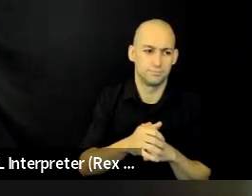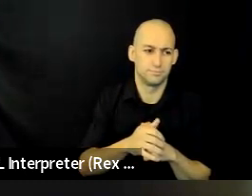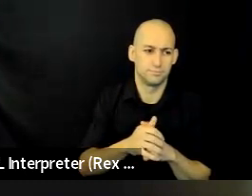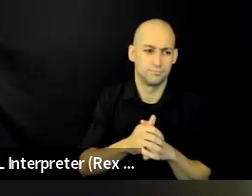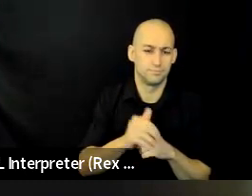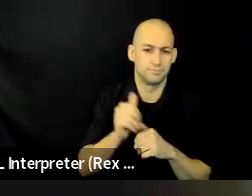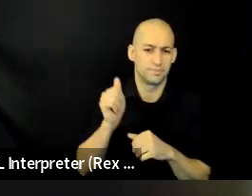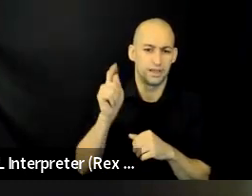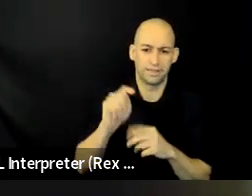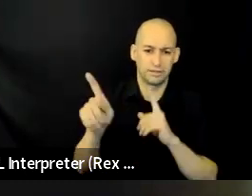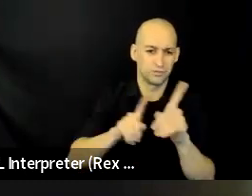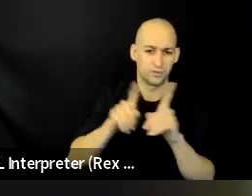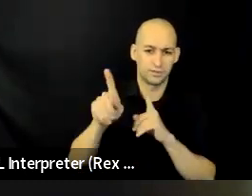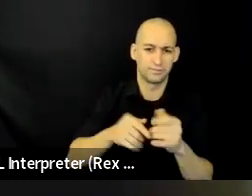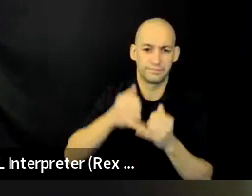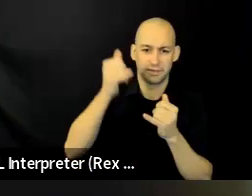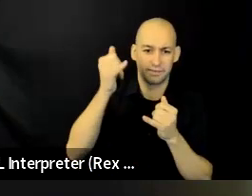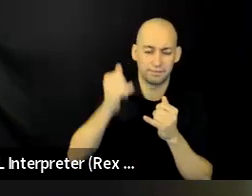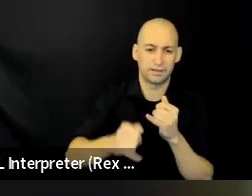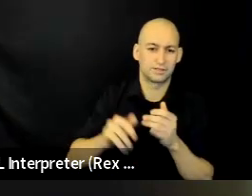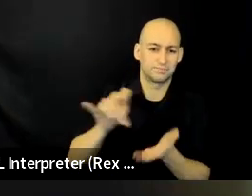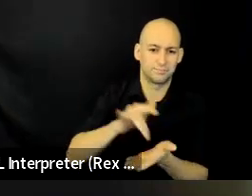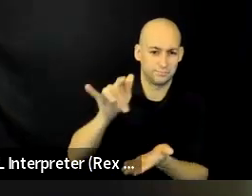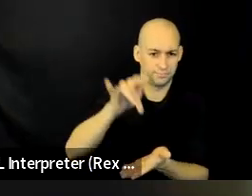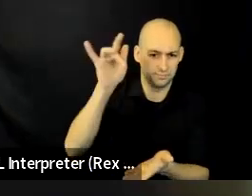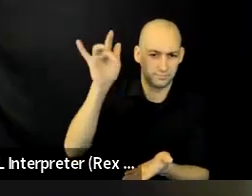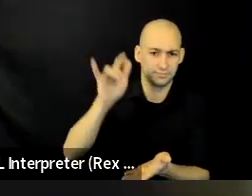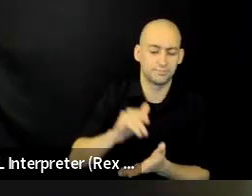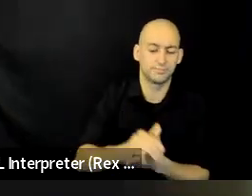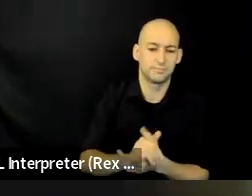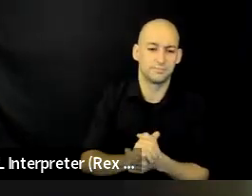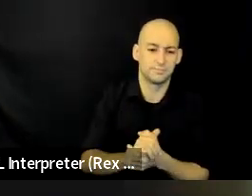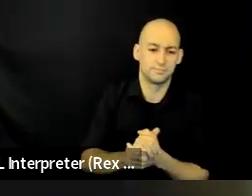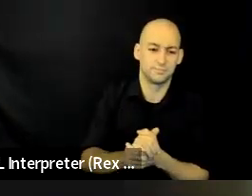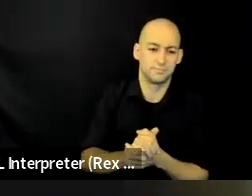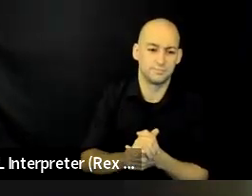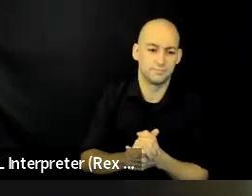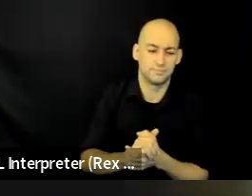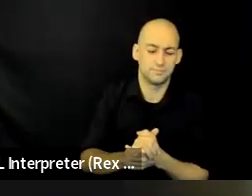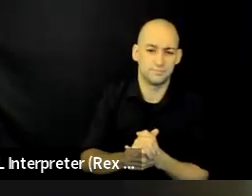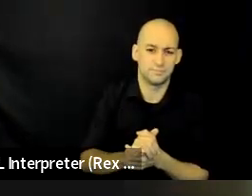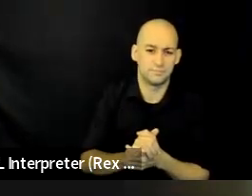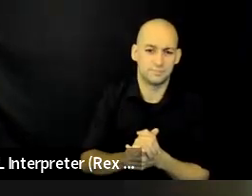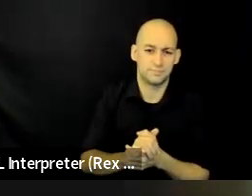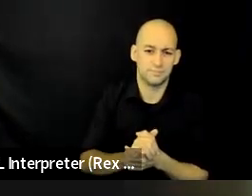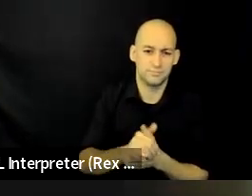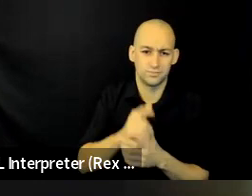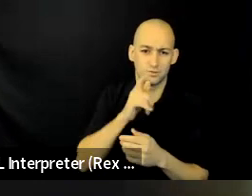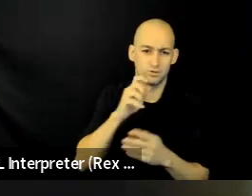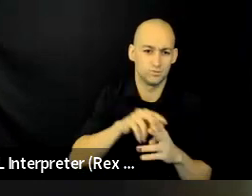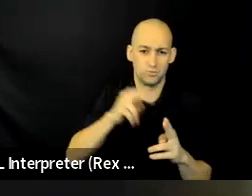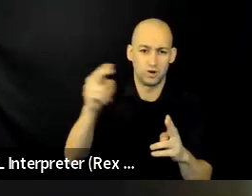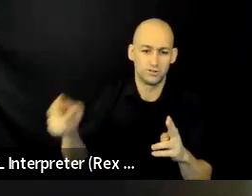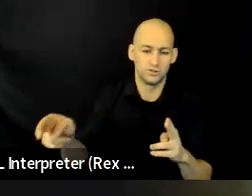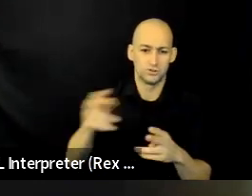hailed at the twilight's last gleaming,